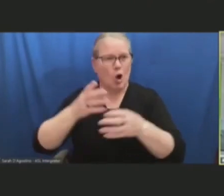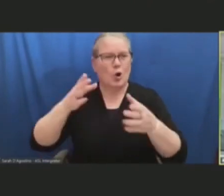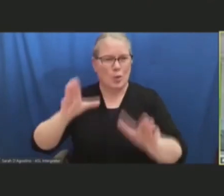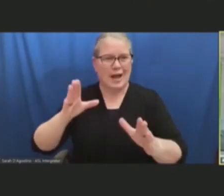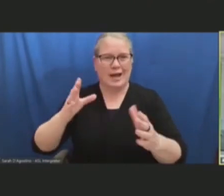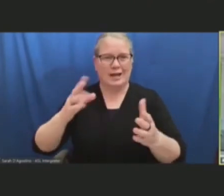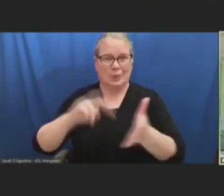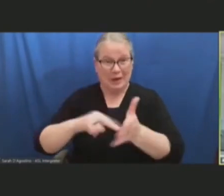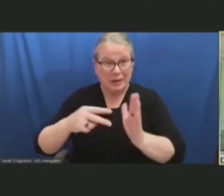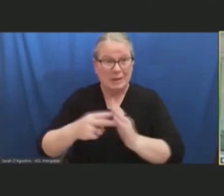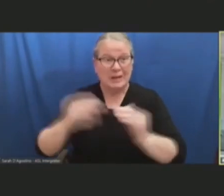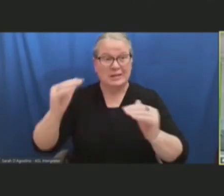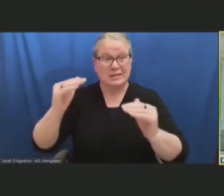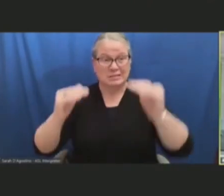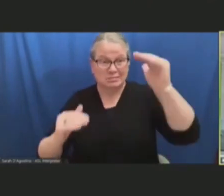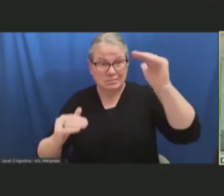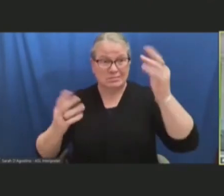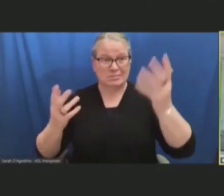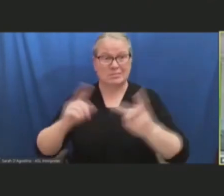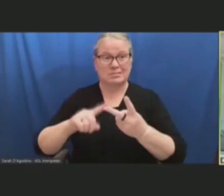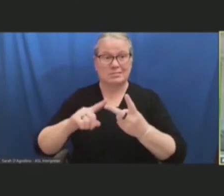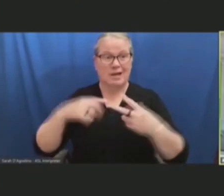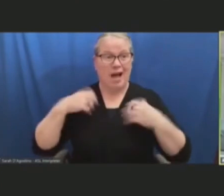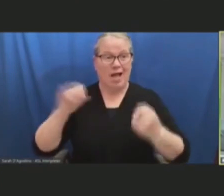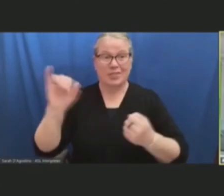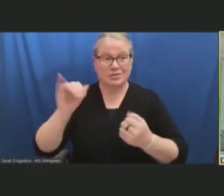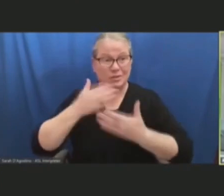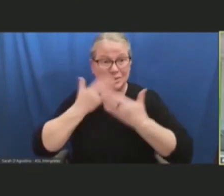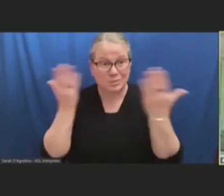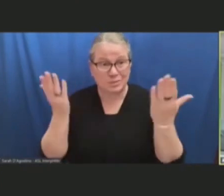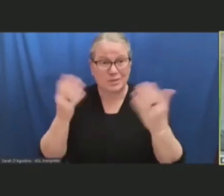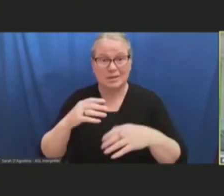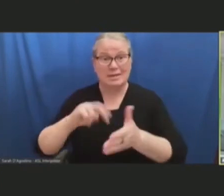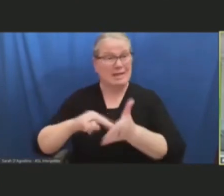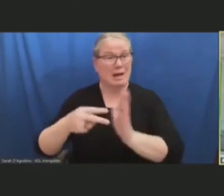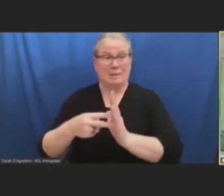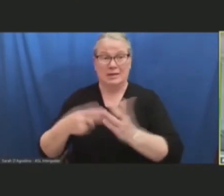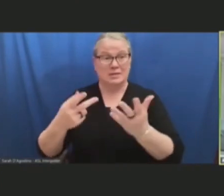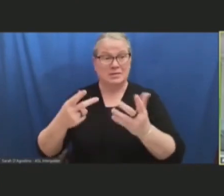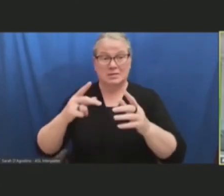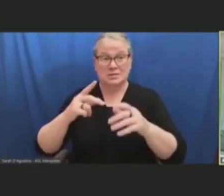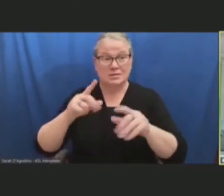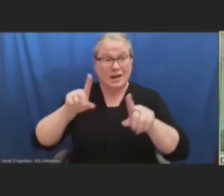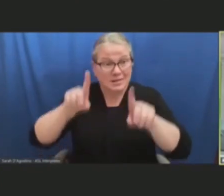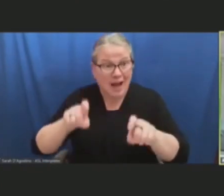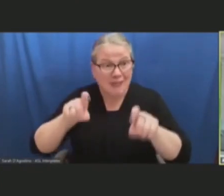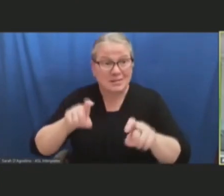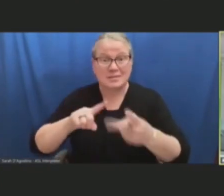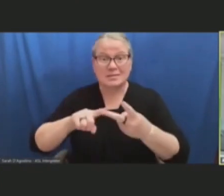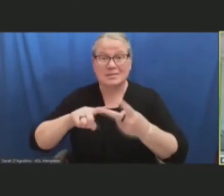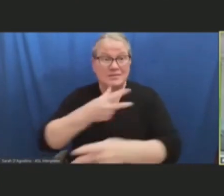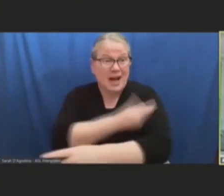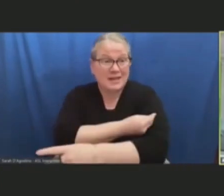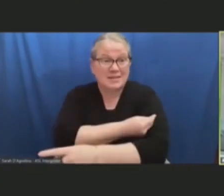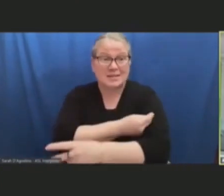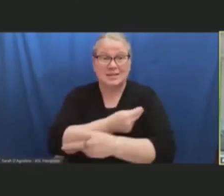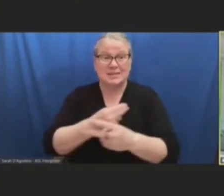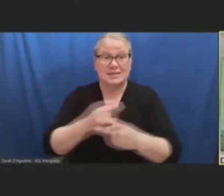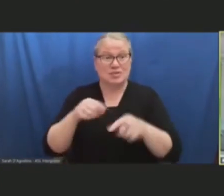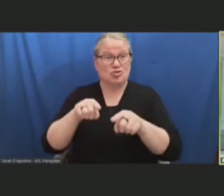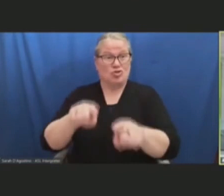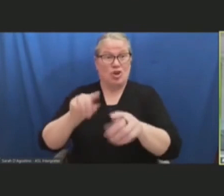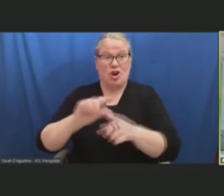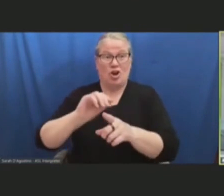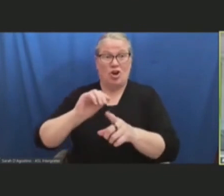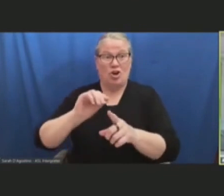you don't get access to a test or a vaccine in this period of COVID. And that's not just puts you at risk,